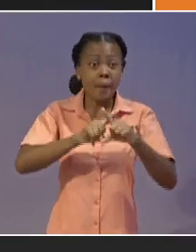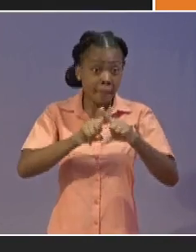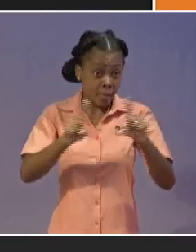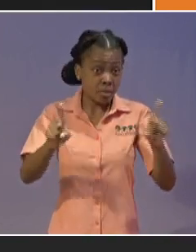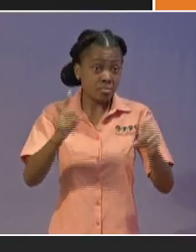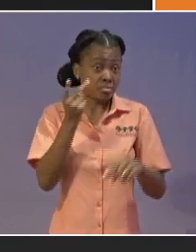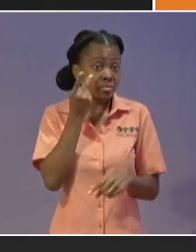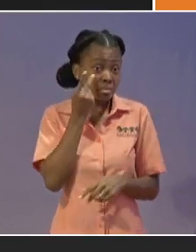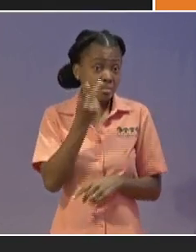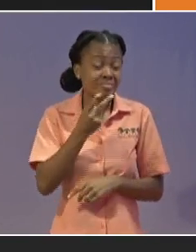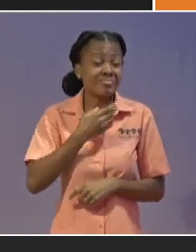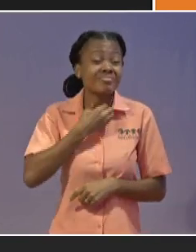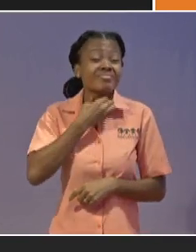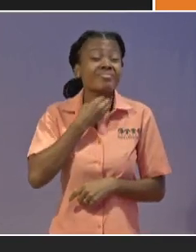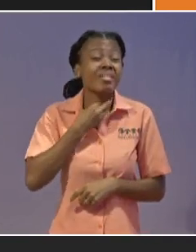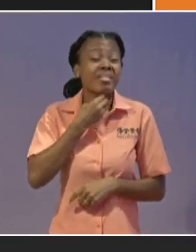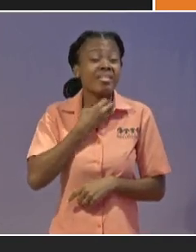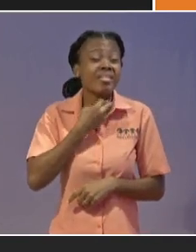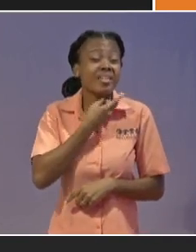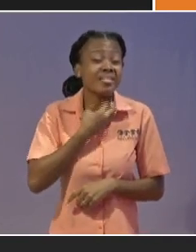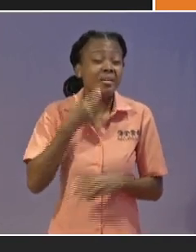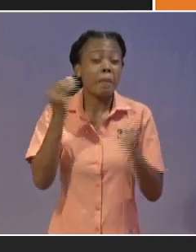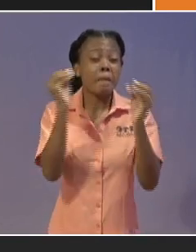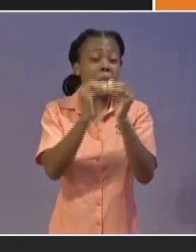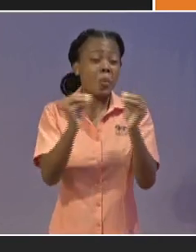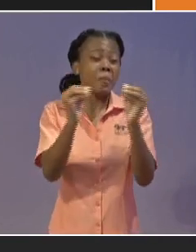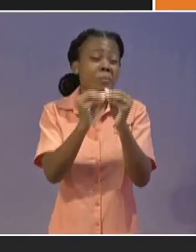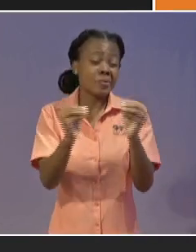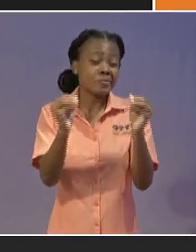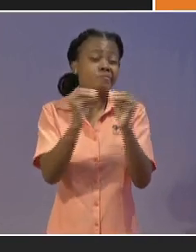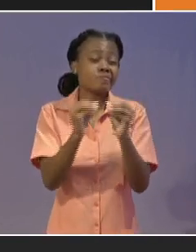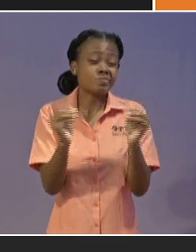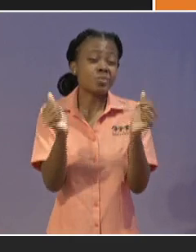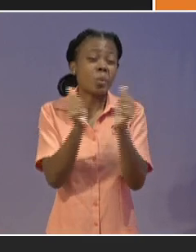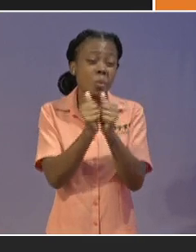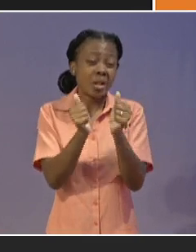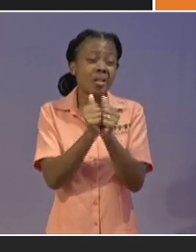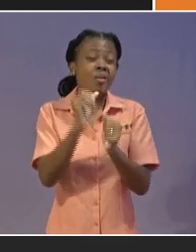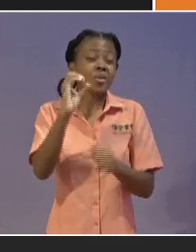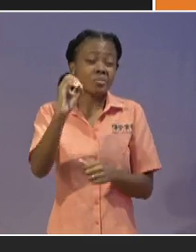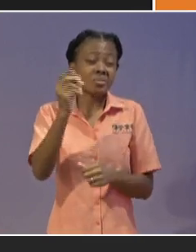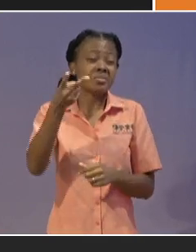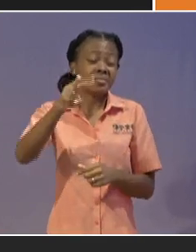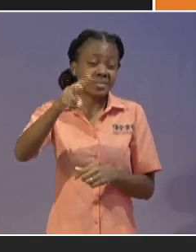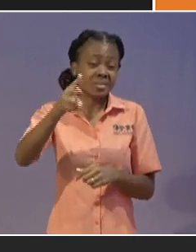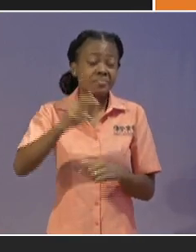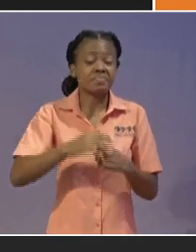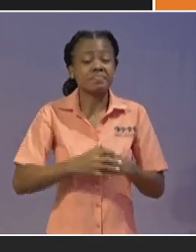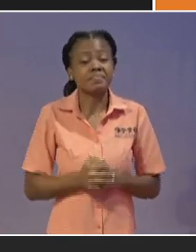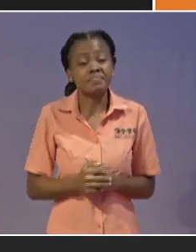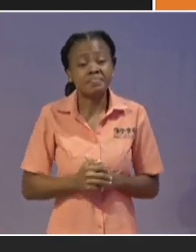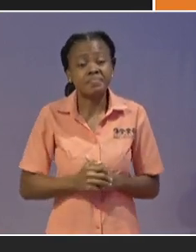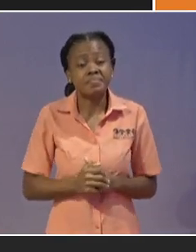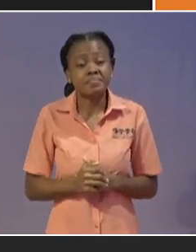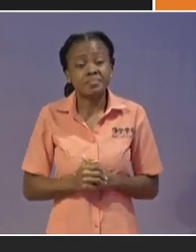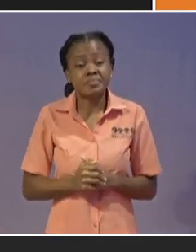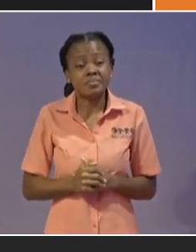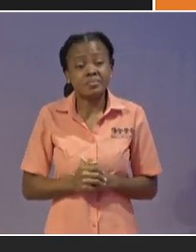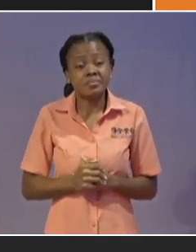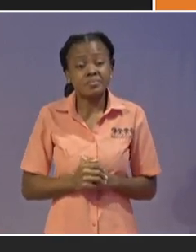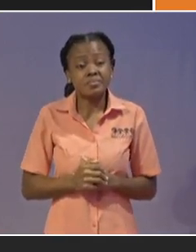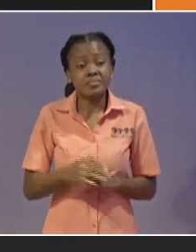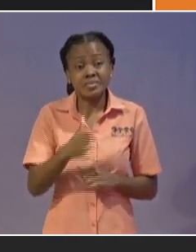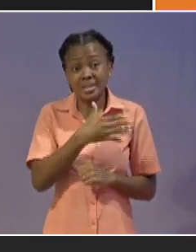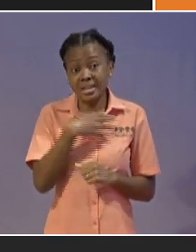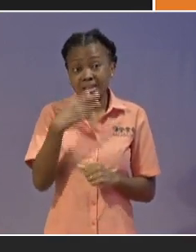throat as one of the major factors with the Omicron variant, such that the throat might be sore